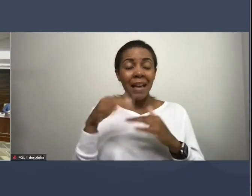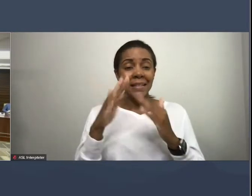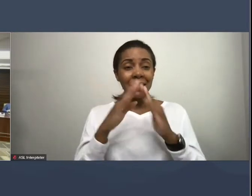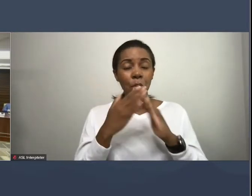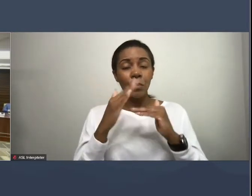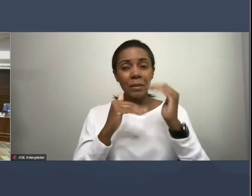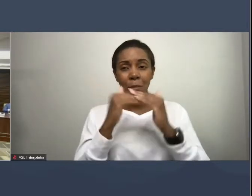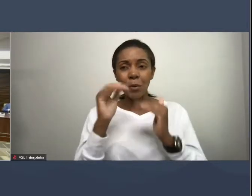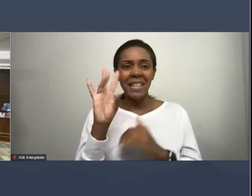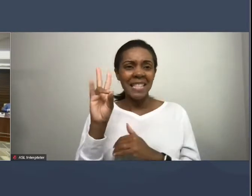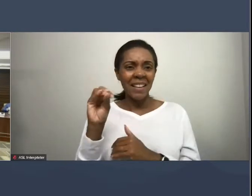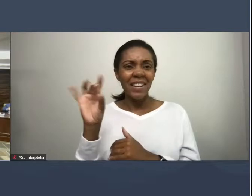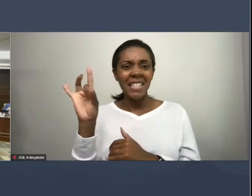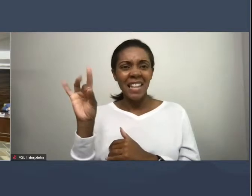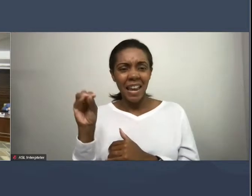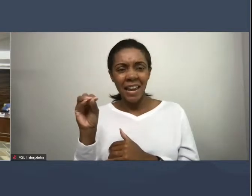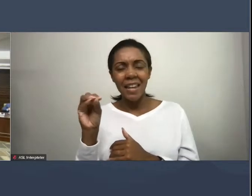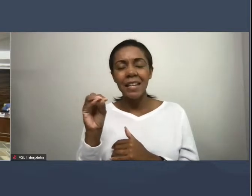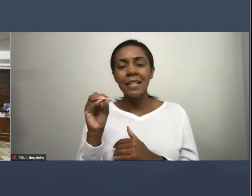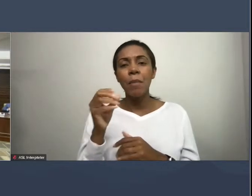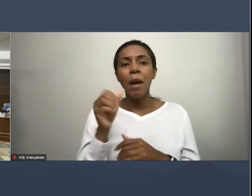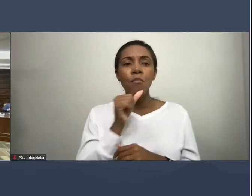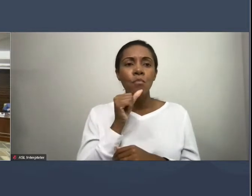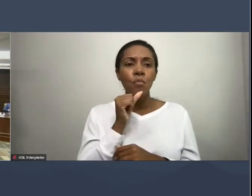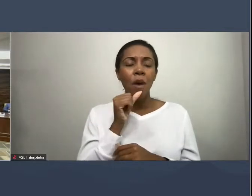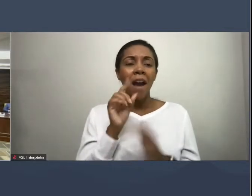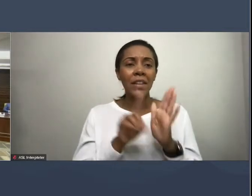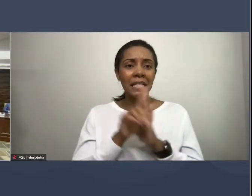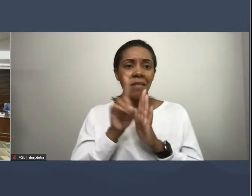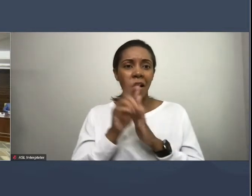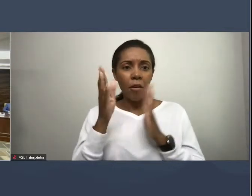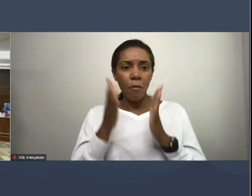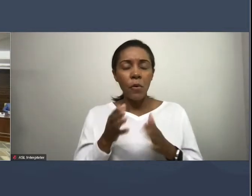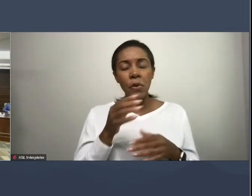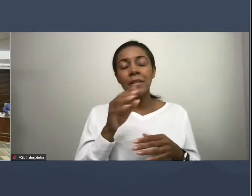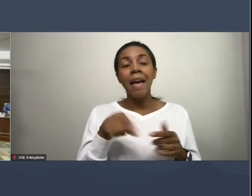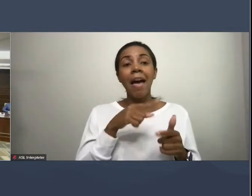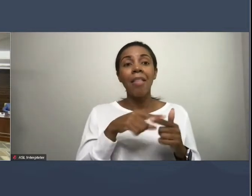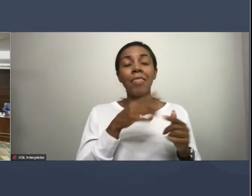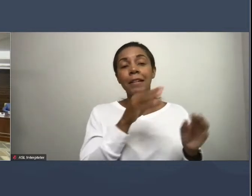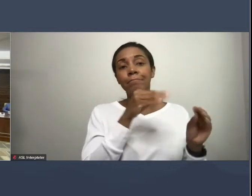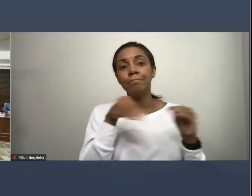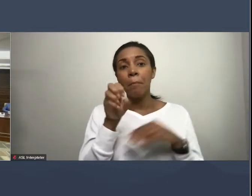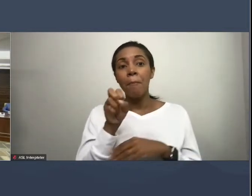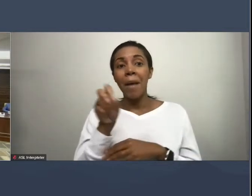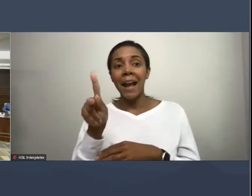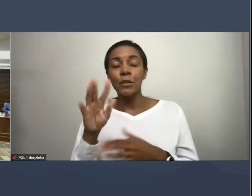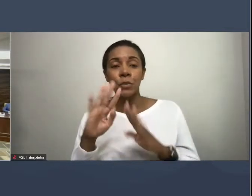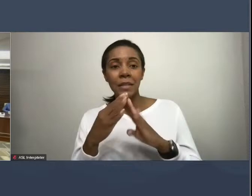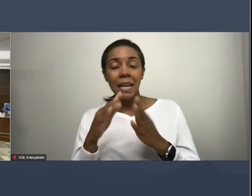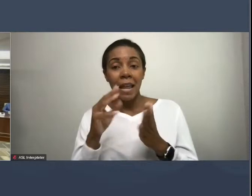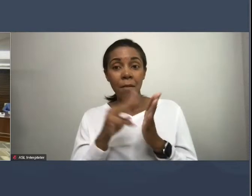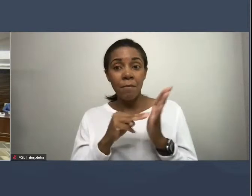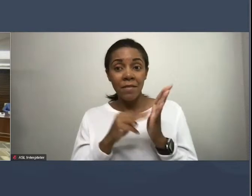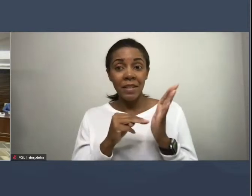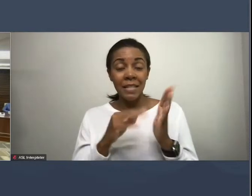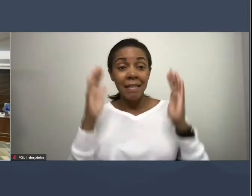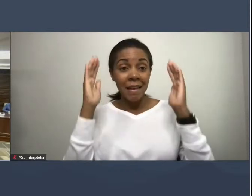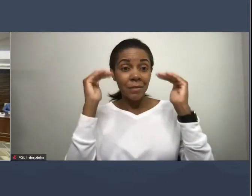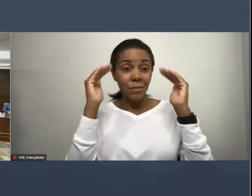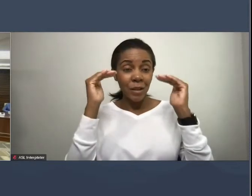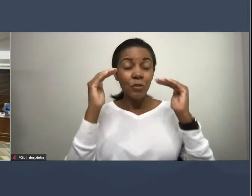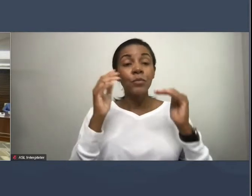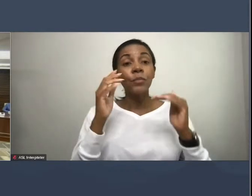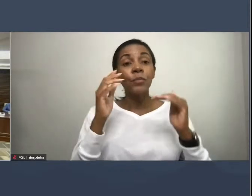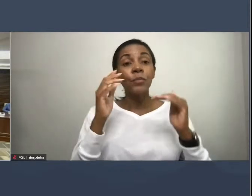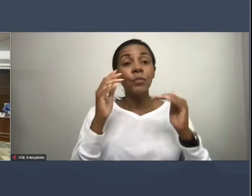by private developers and then deeded back over to the city of Memphis. The expectation for a lot of those streets was that capacity would continue to build and